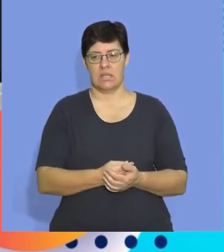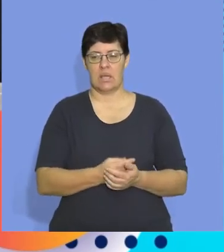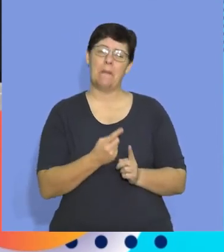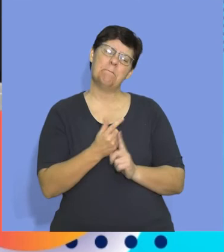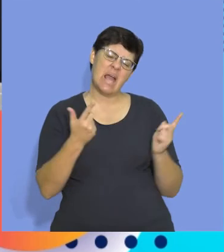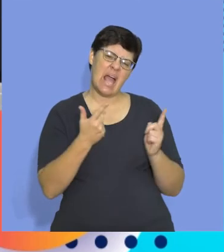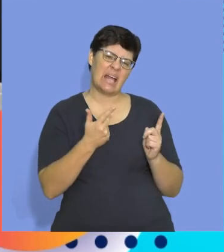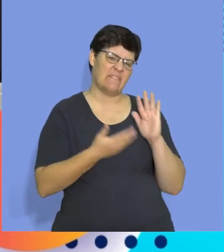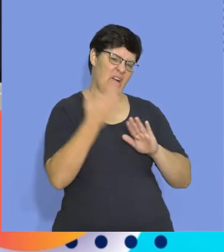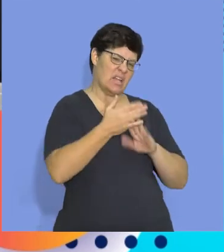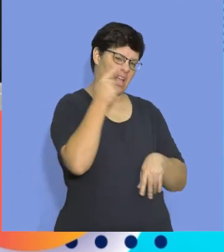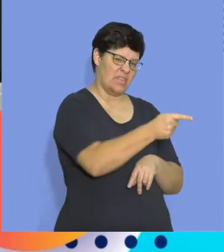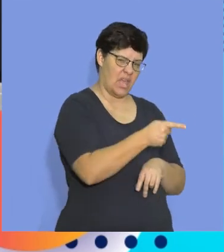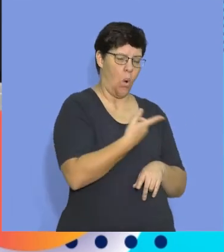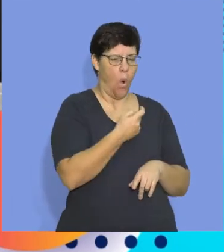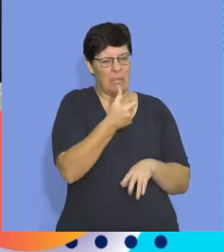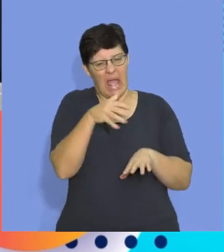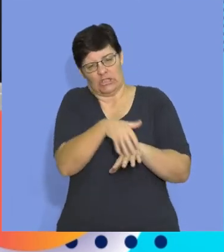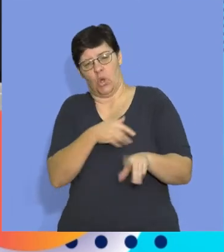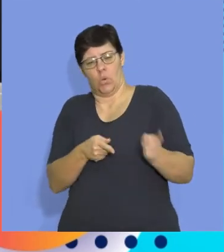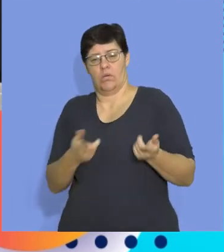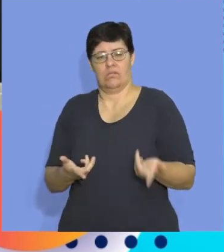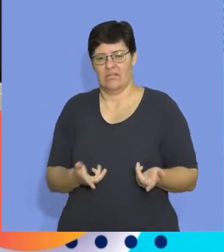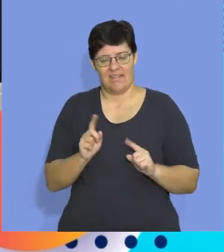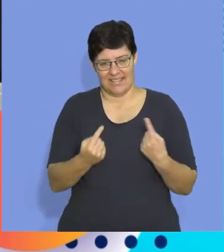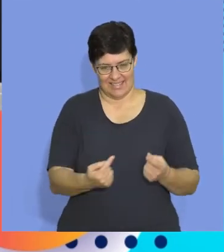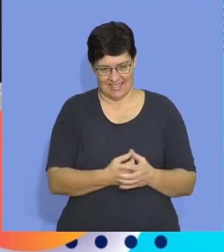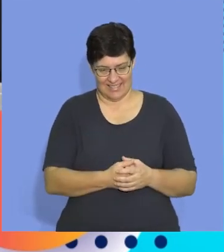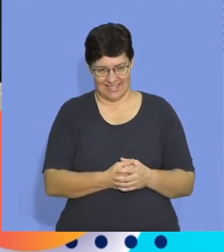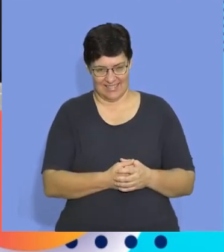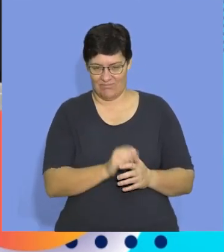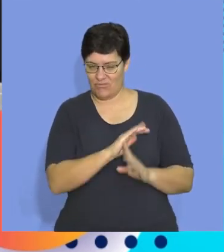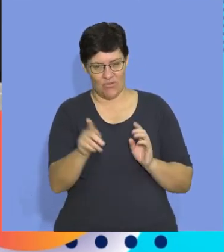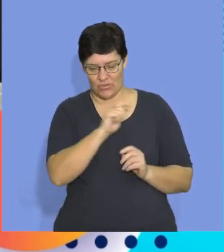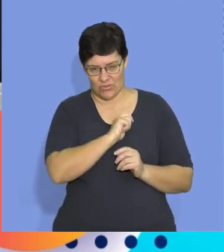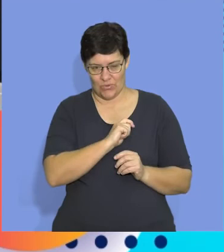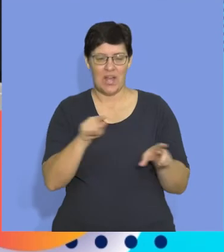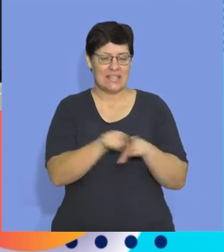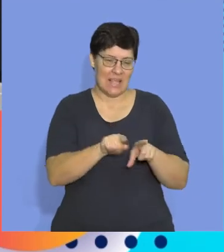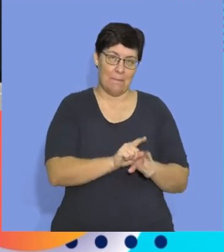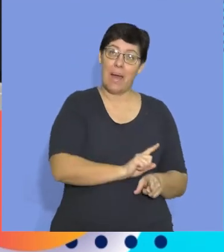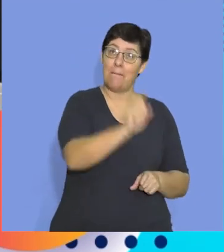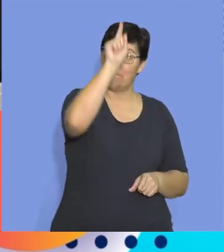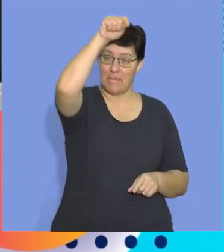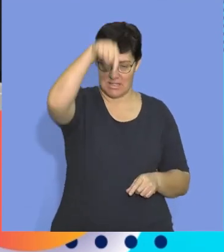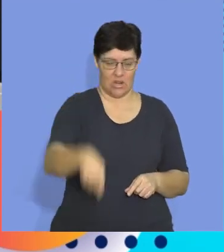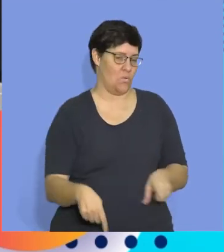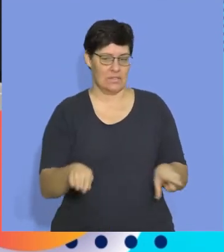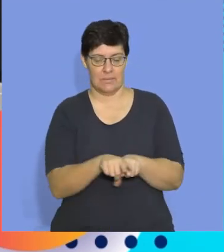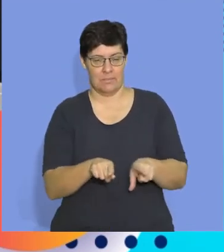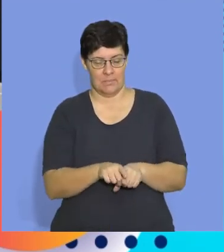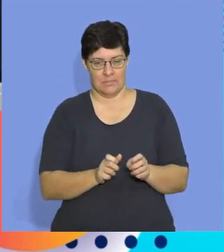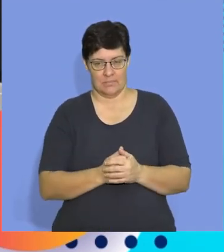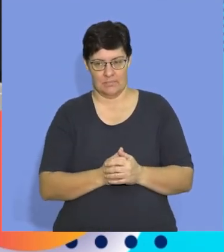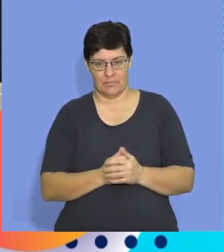a little slower to get up than it is to get down, which isn't true. It's the same to go up, same to come down. So